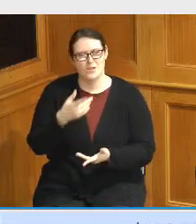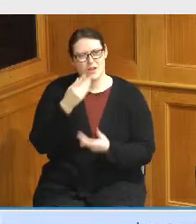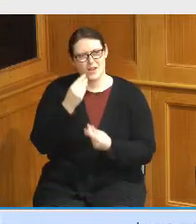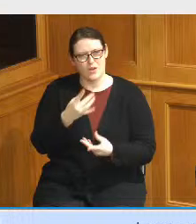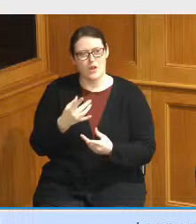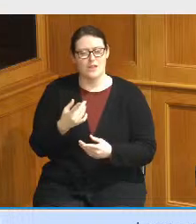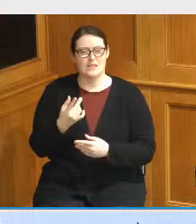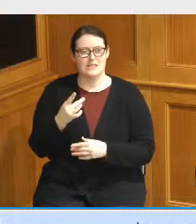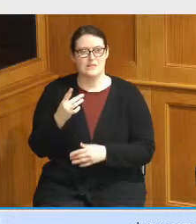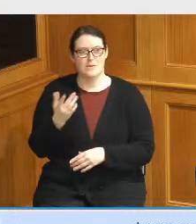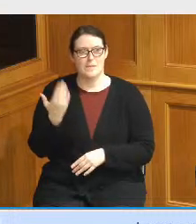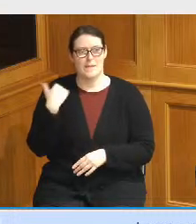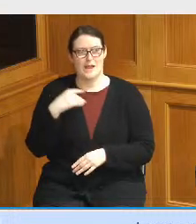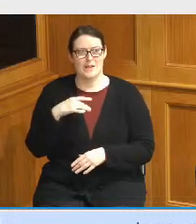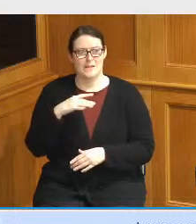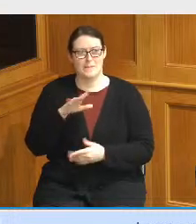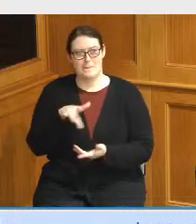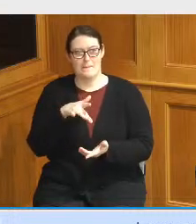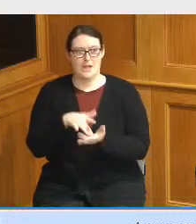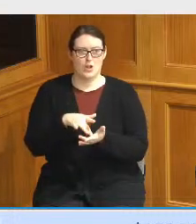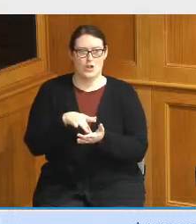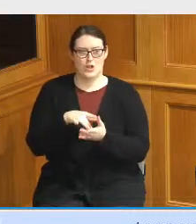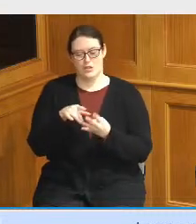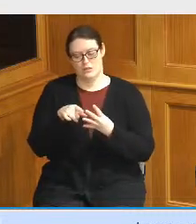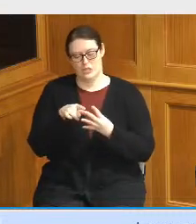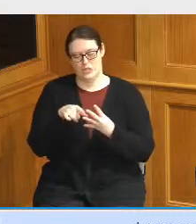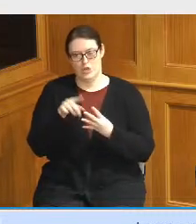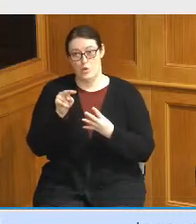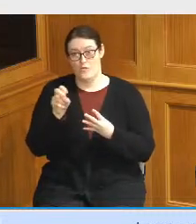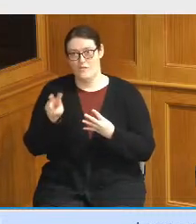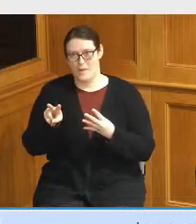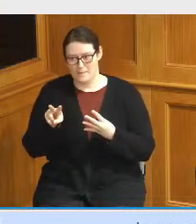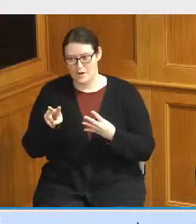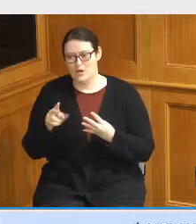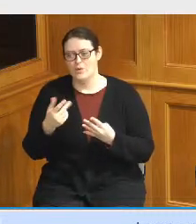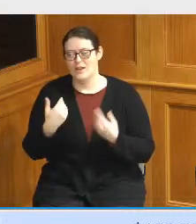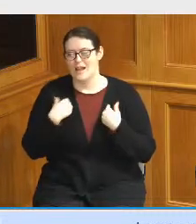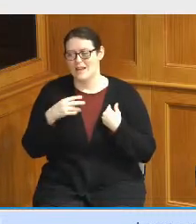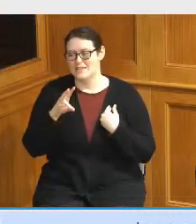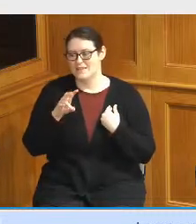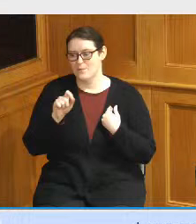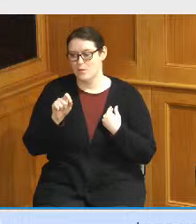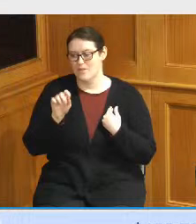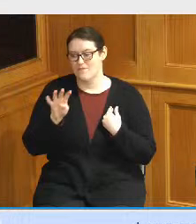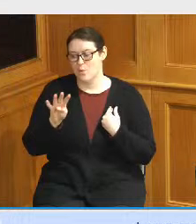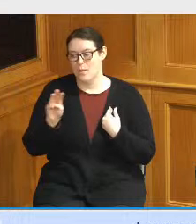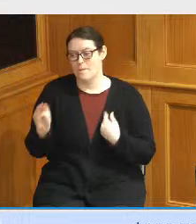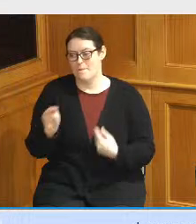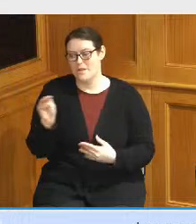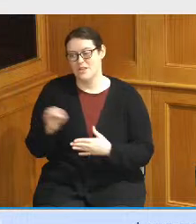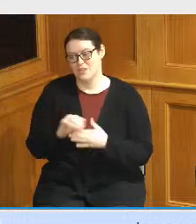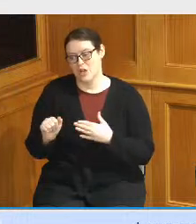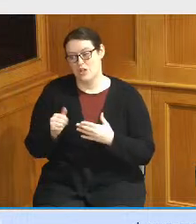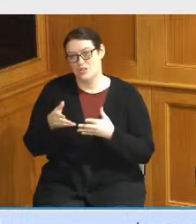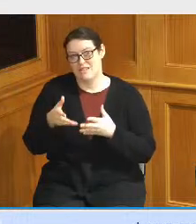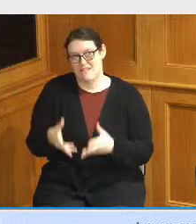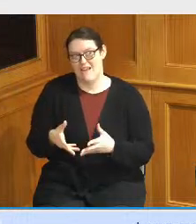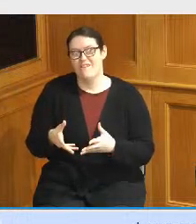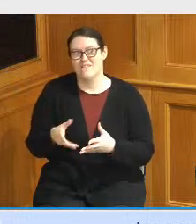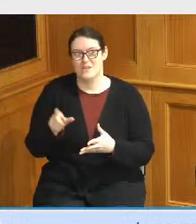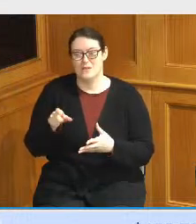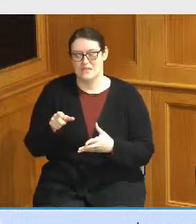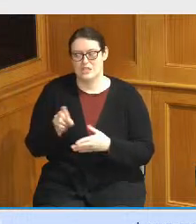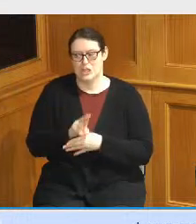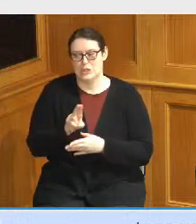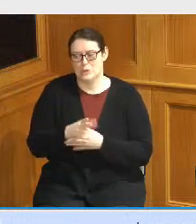of mid-November. We had about 7.4 million remaining to obligate. Since that time, though,